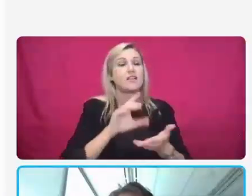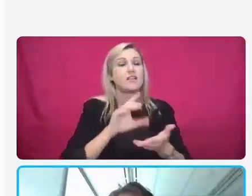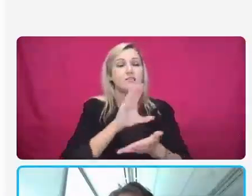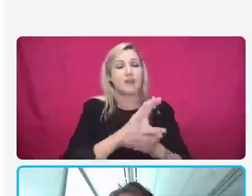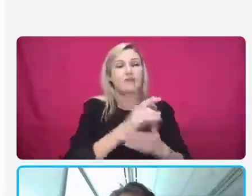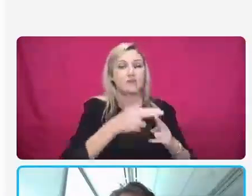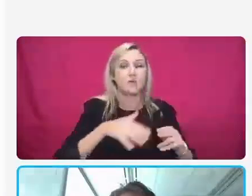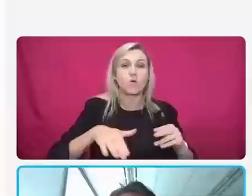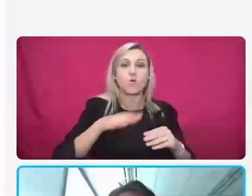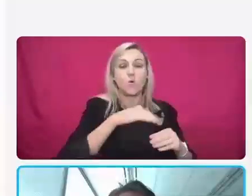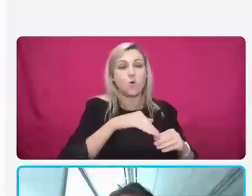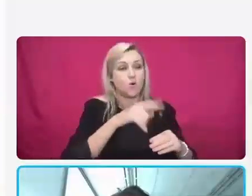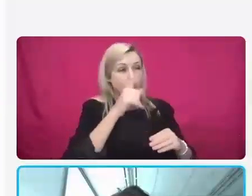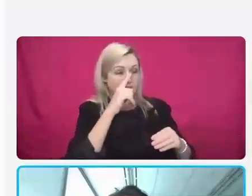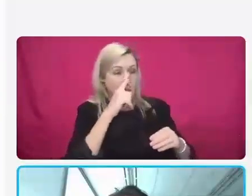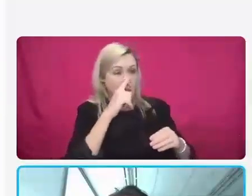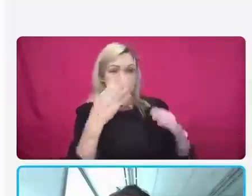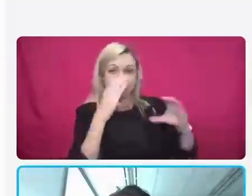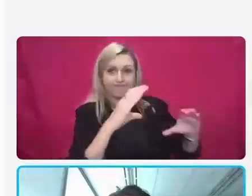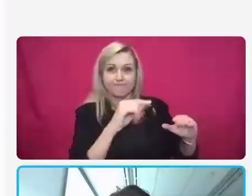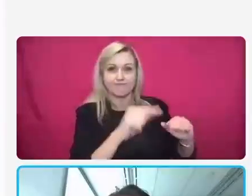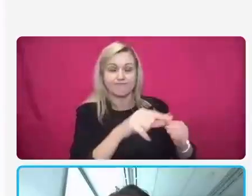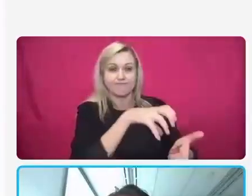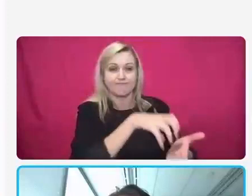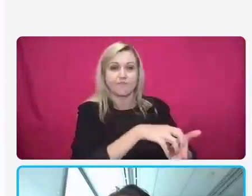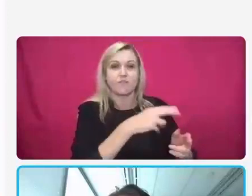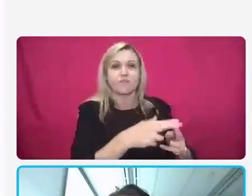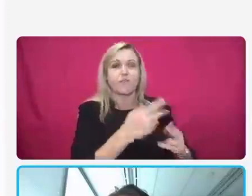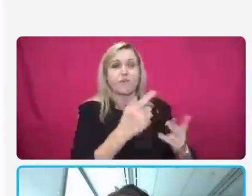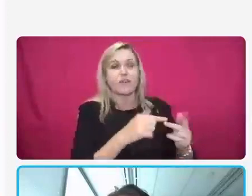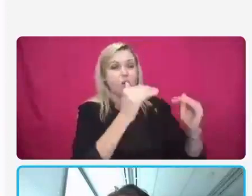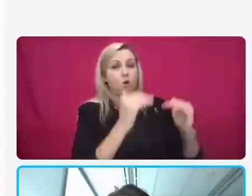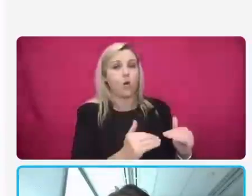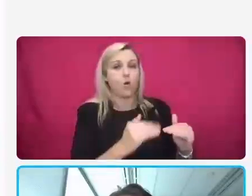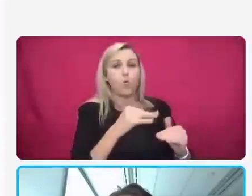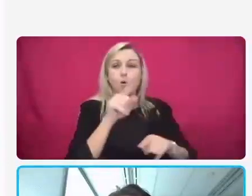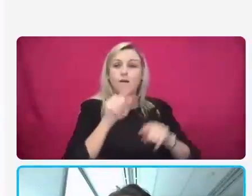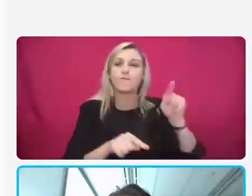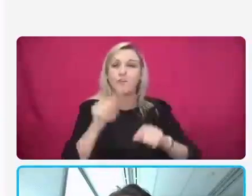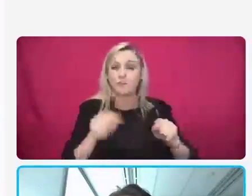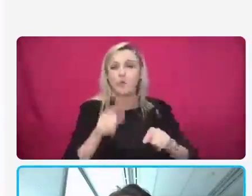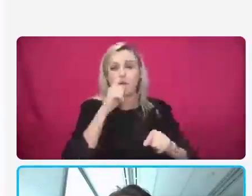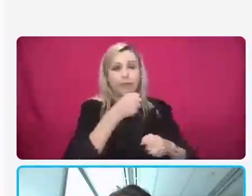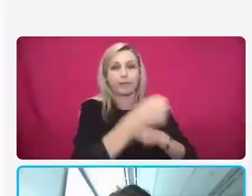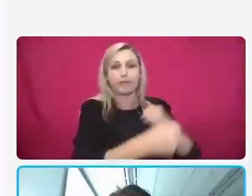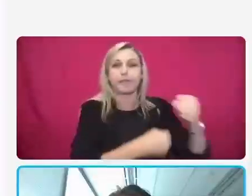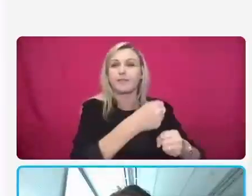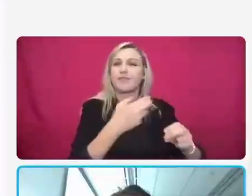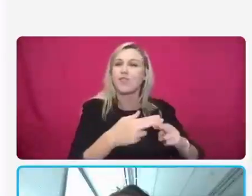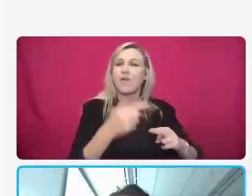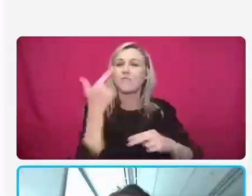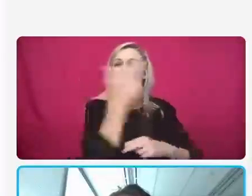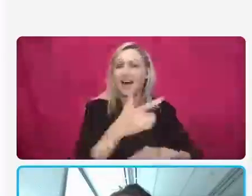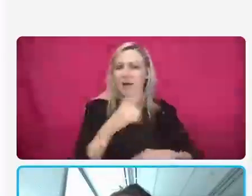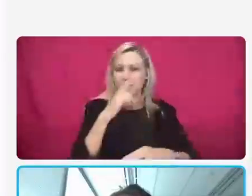all approved beds in recognition of the often low and/or variable occupancy levels experienced by remote facilities.